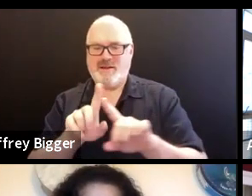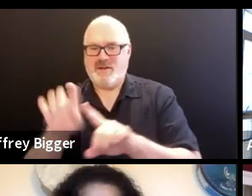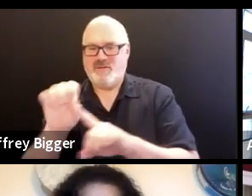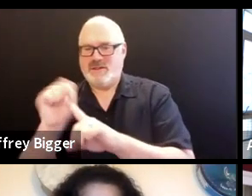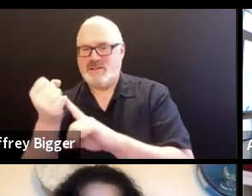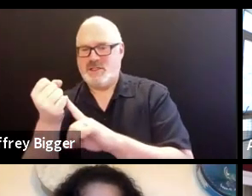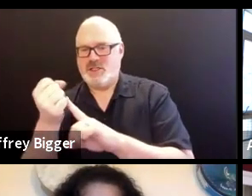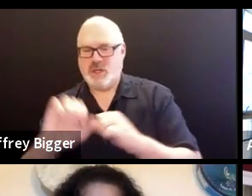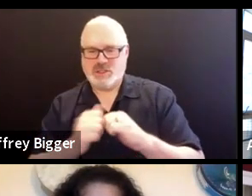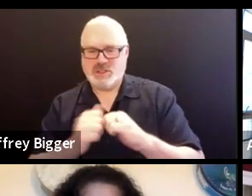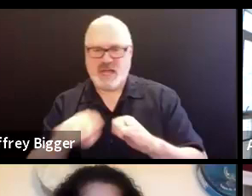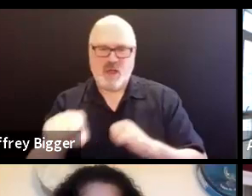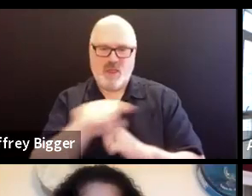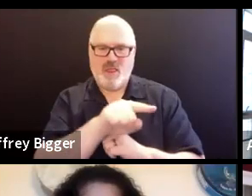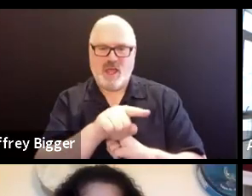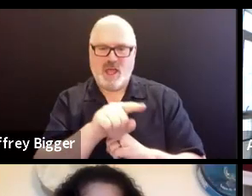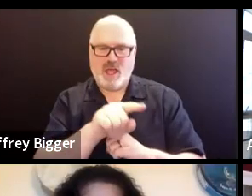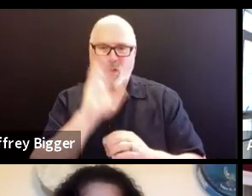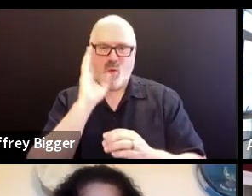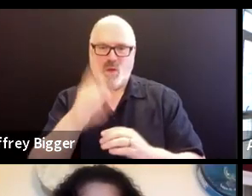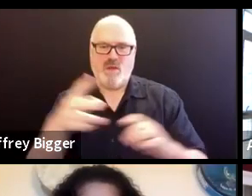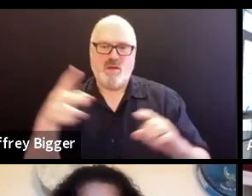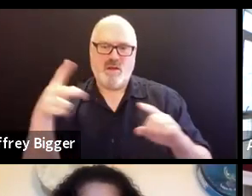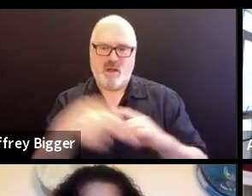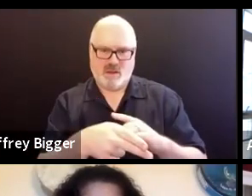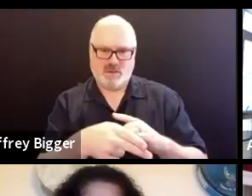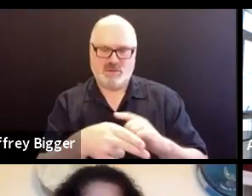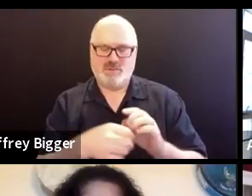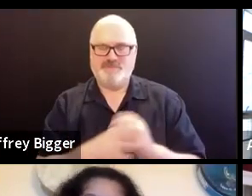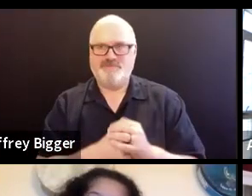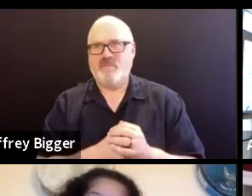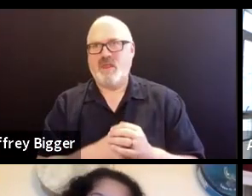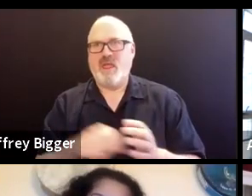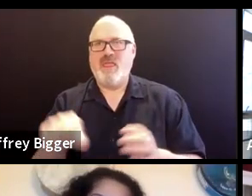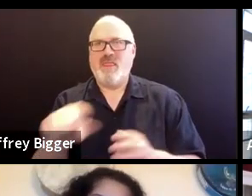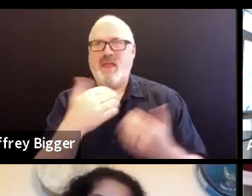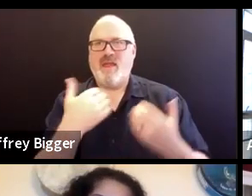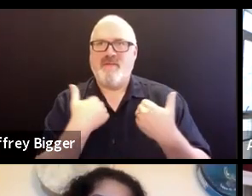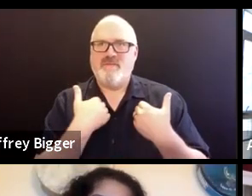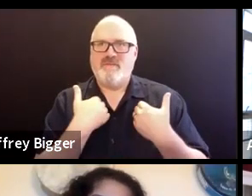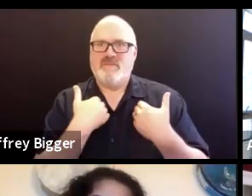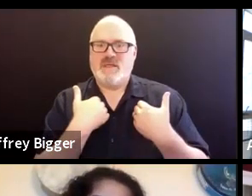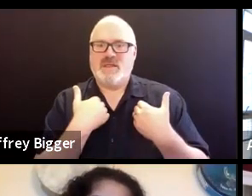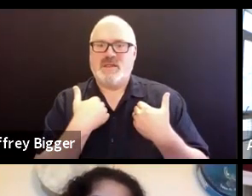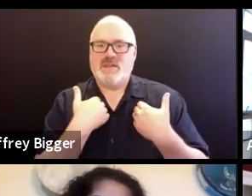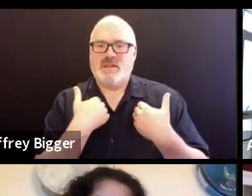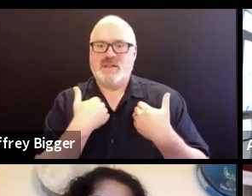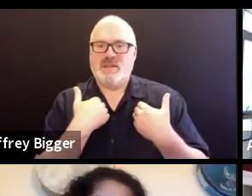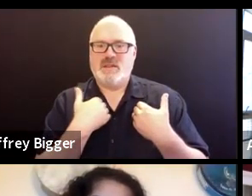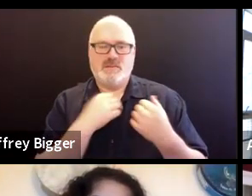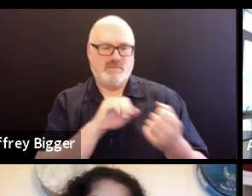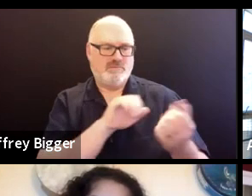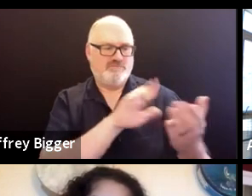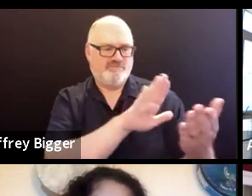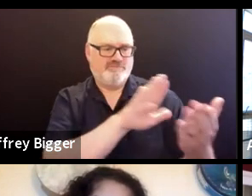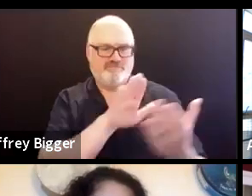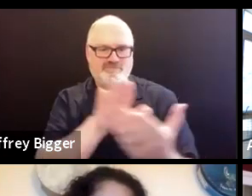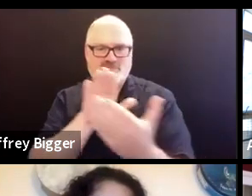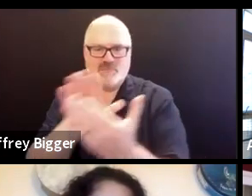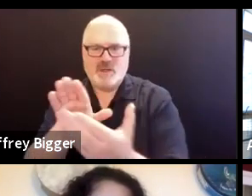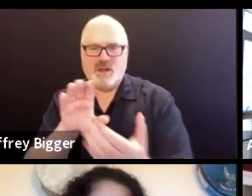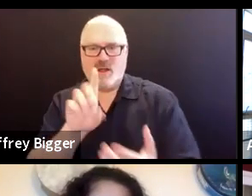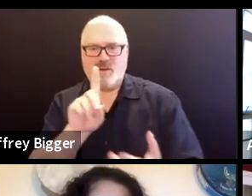how they would make reductions. So they have ways that they would do that.